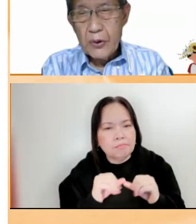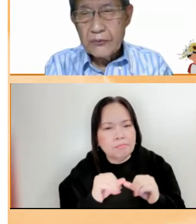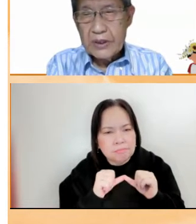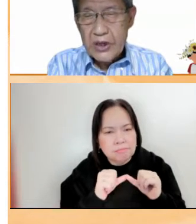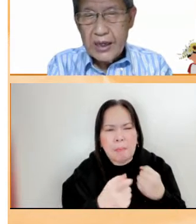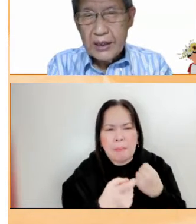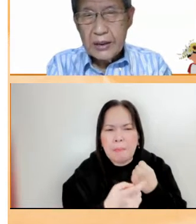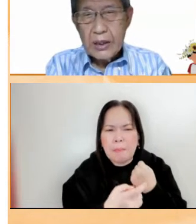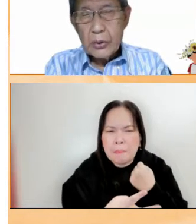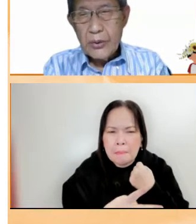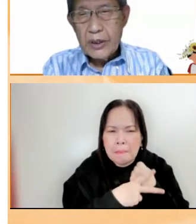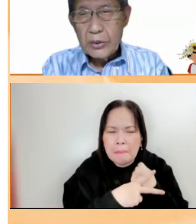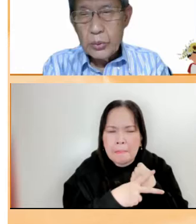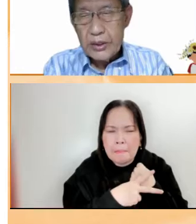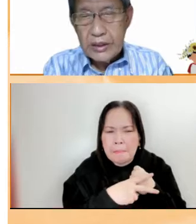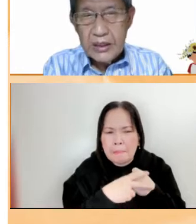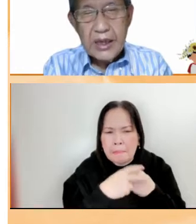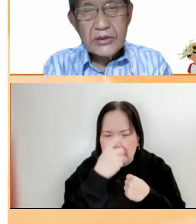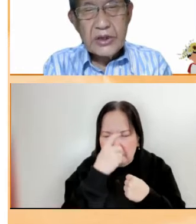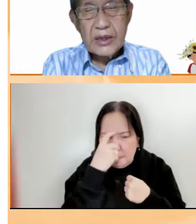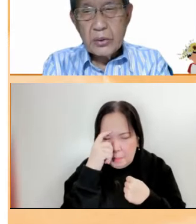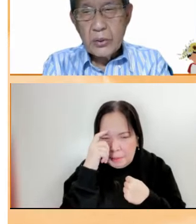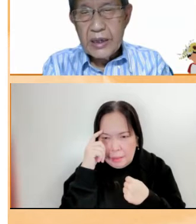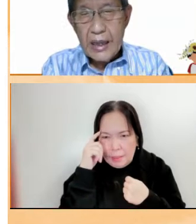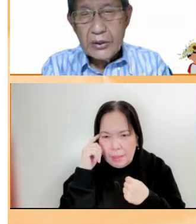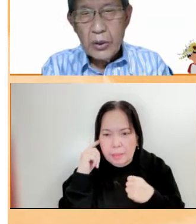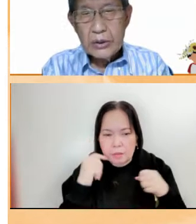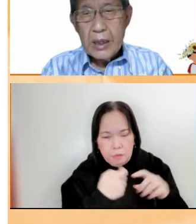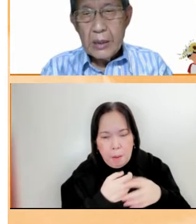life of the child, growing into a teenager, into